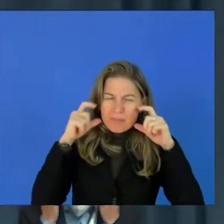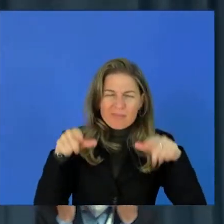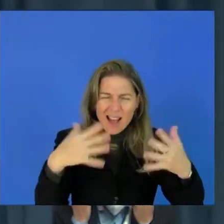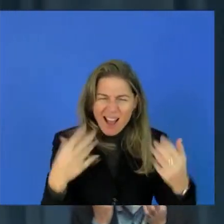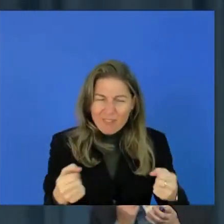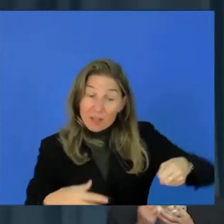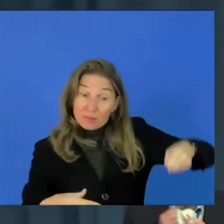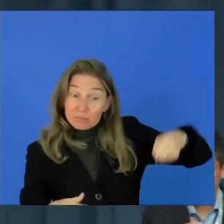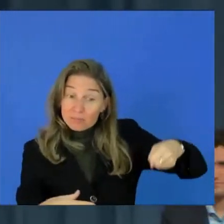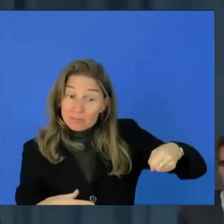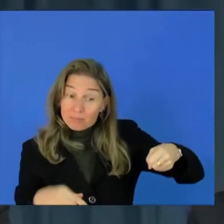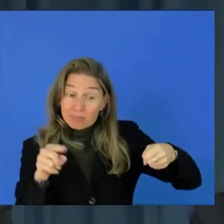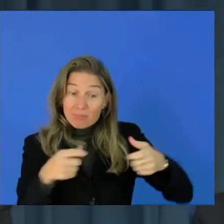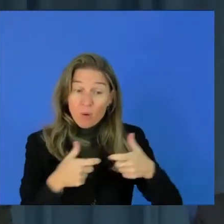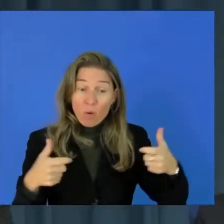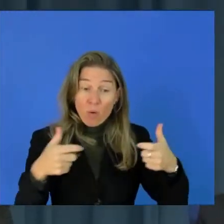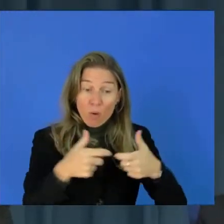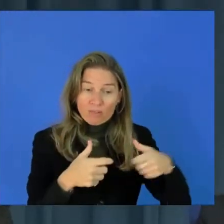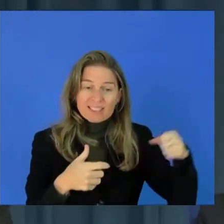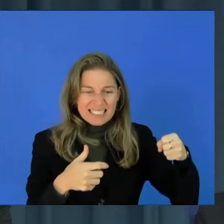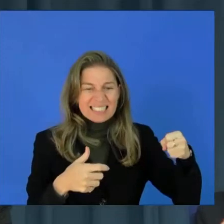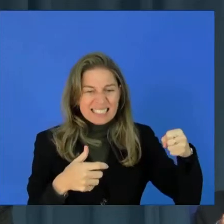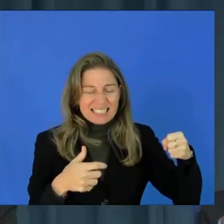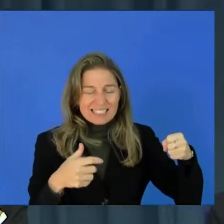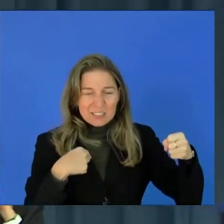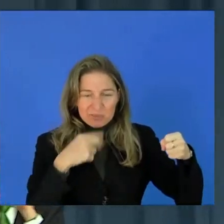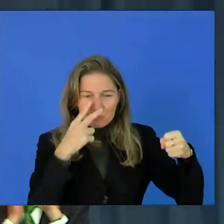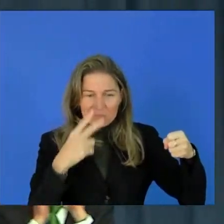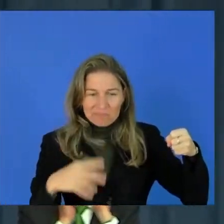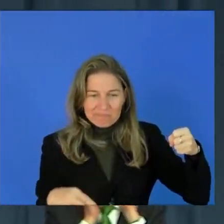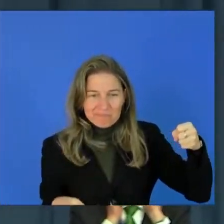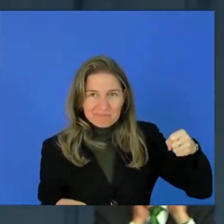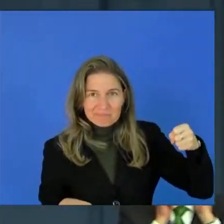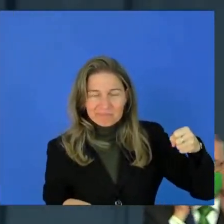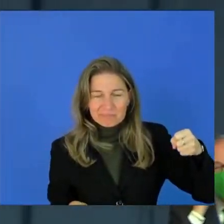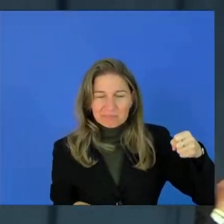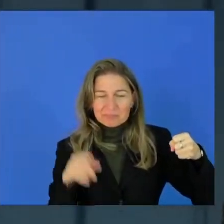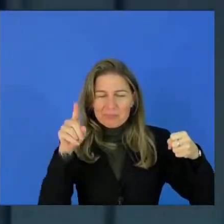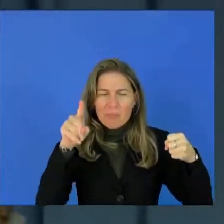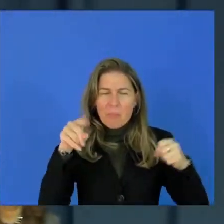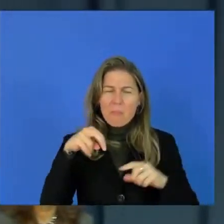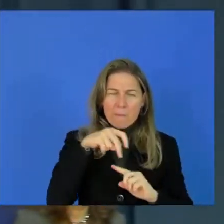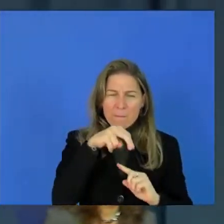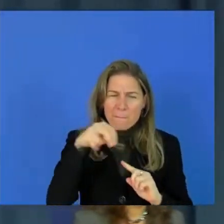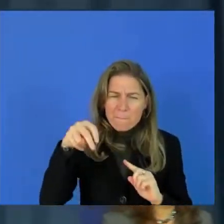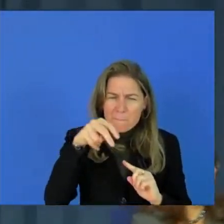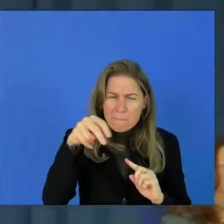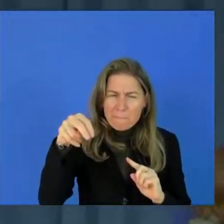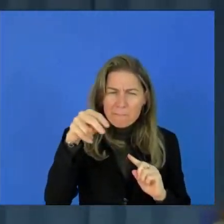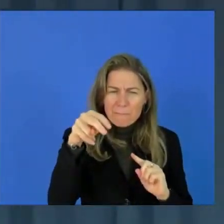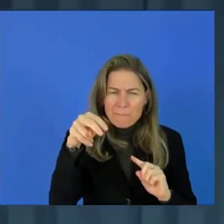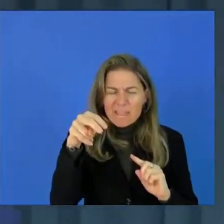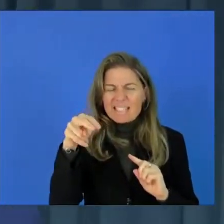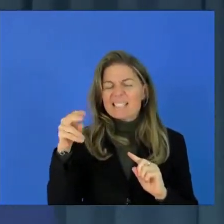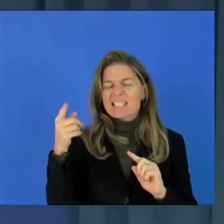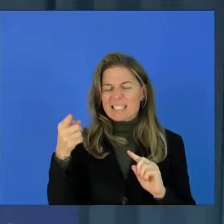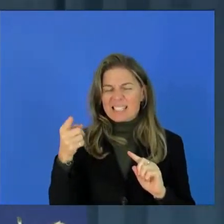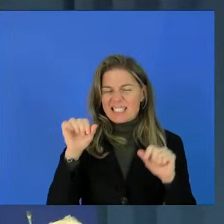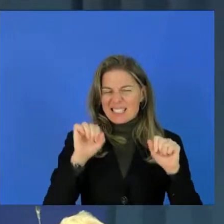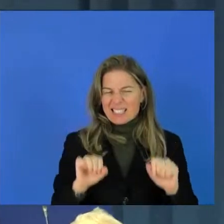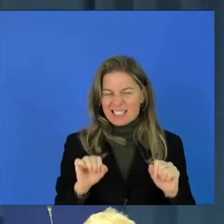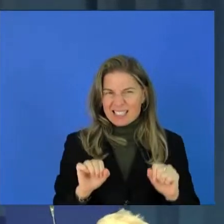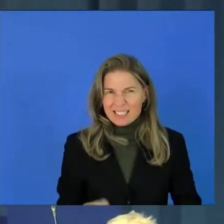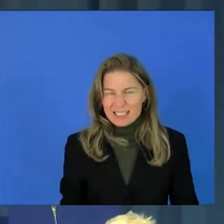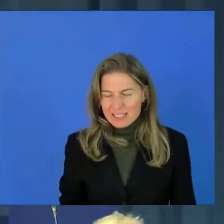bag when you are moving around the building and when you are sitting down. You are allowed to take off